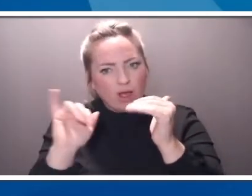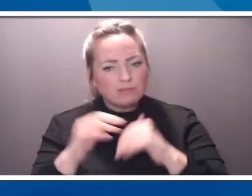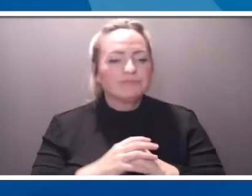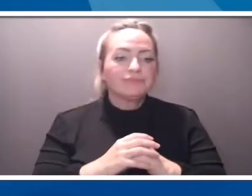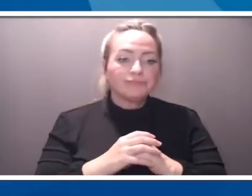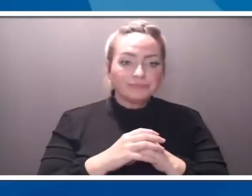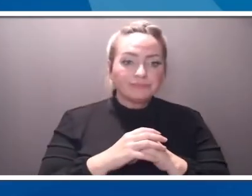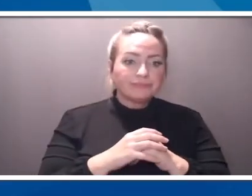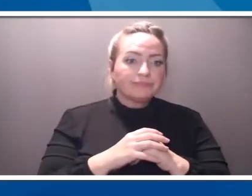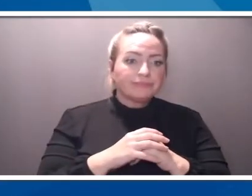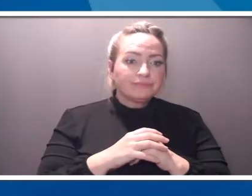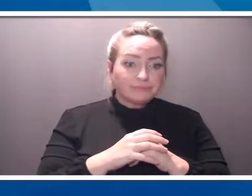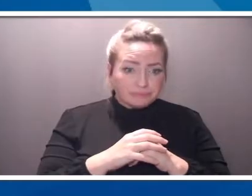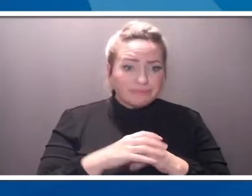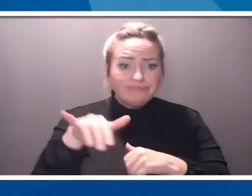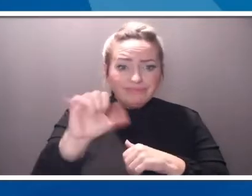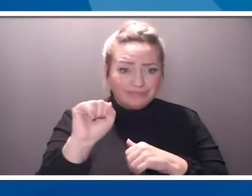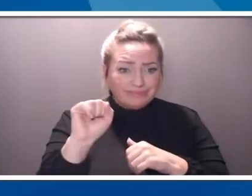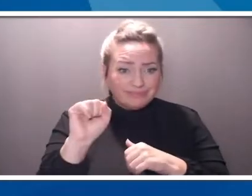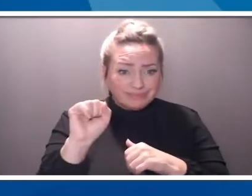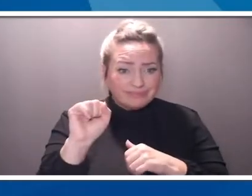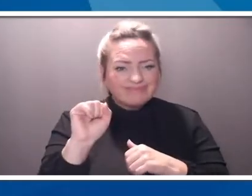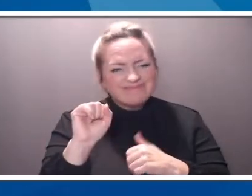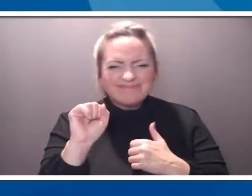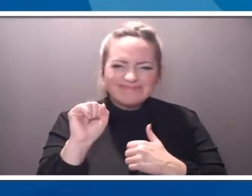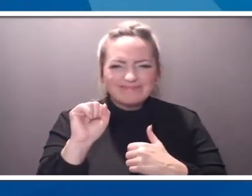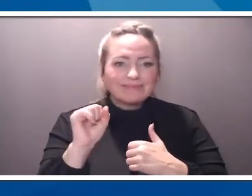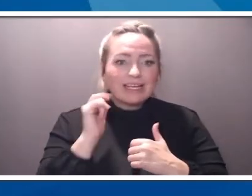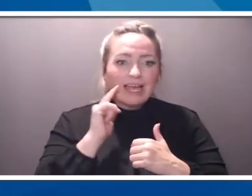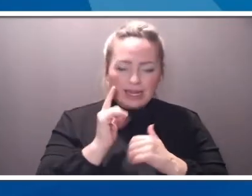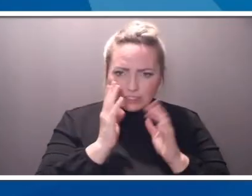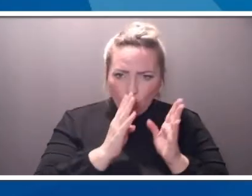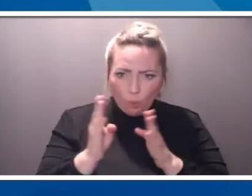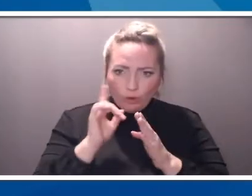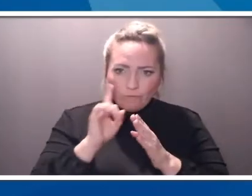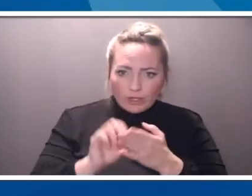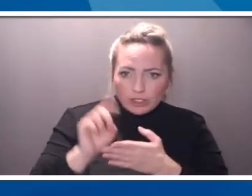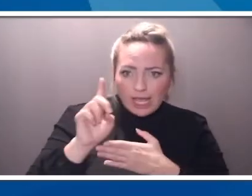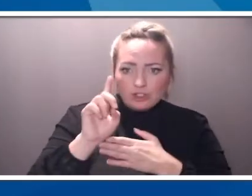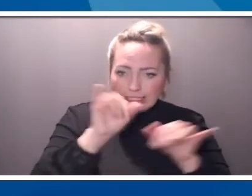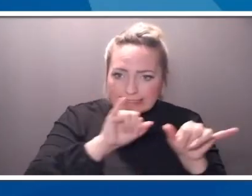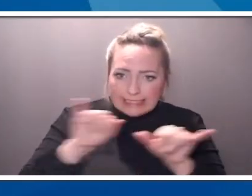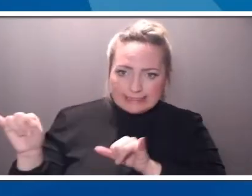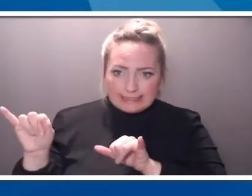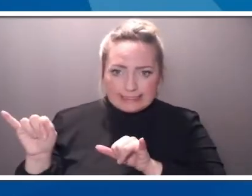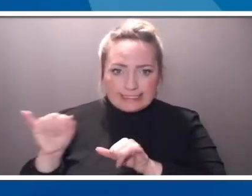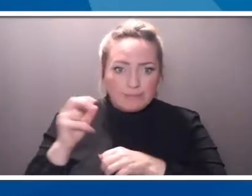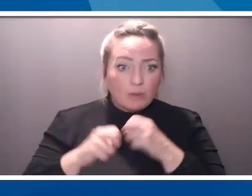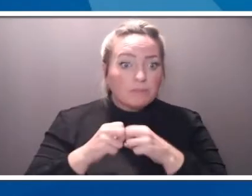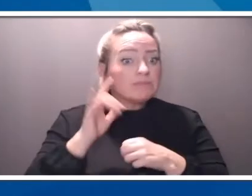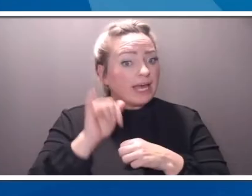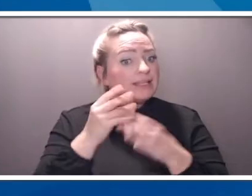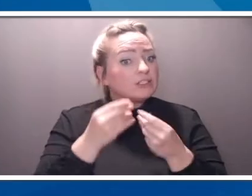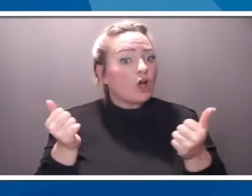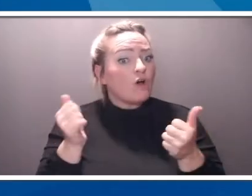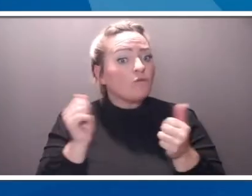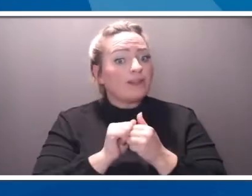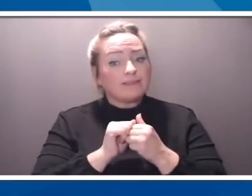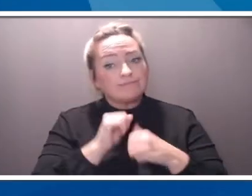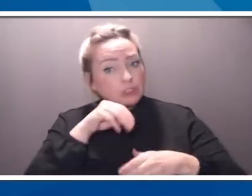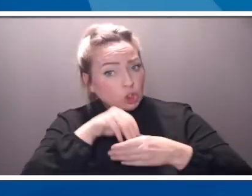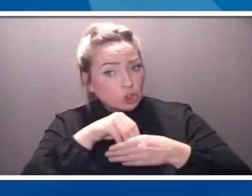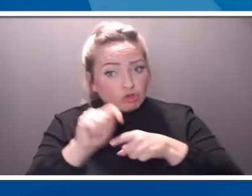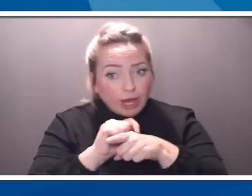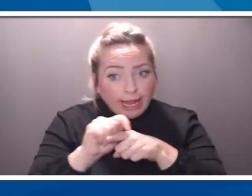the enhanced one as well. And yes, this is kind of an auditor education and consistency problem,